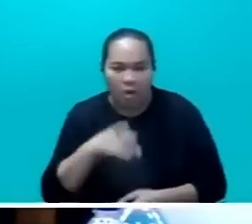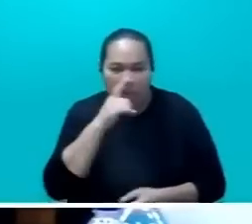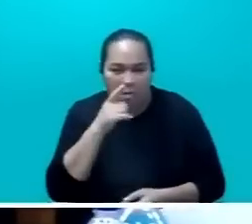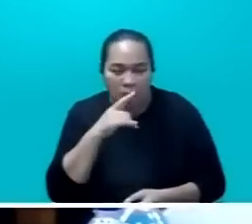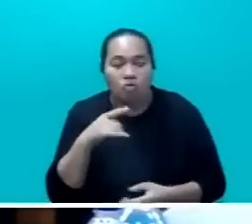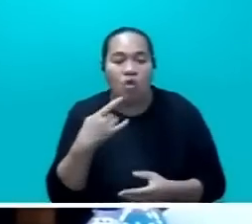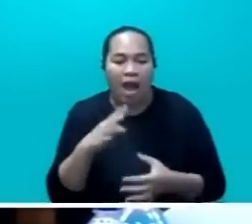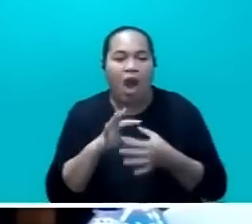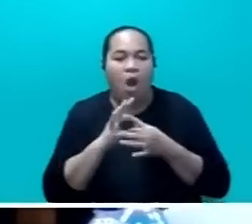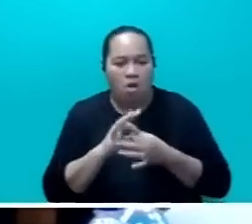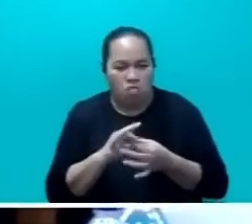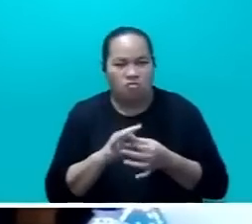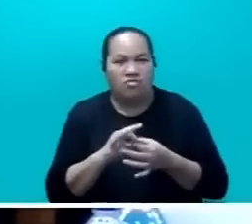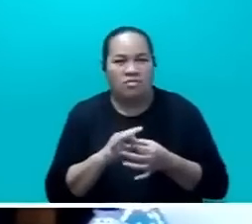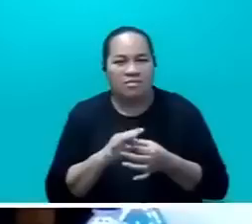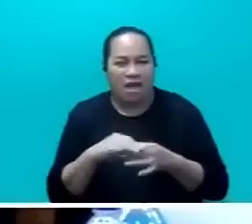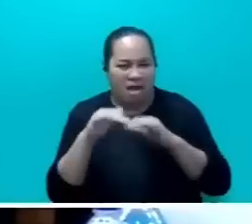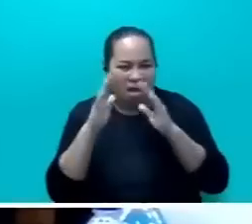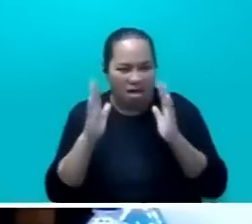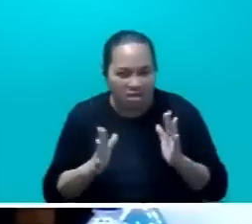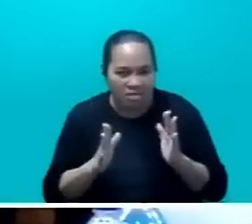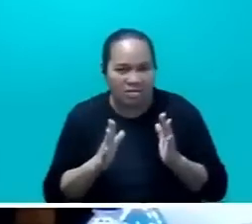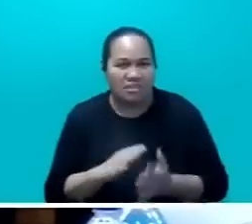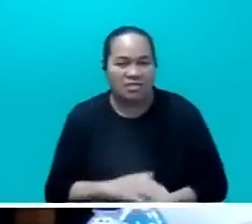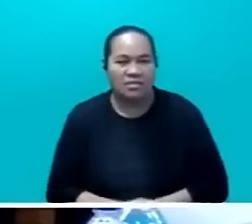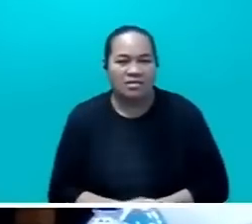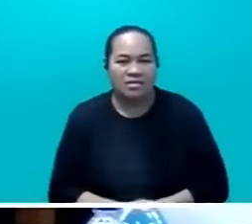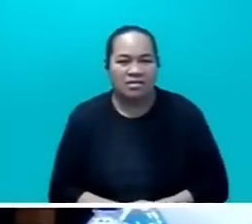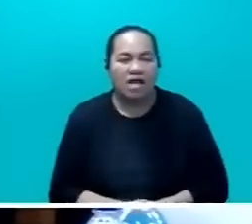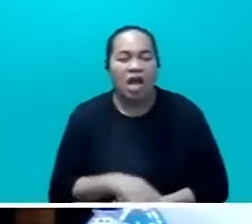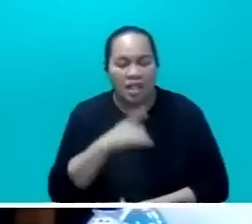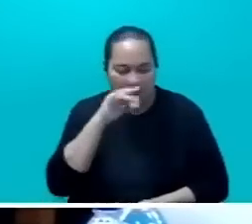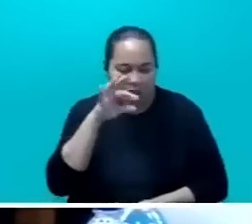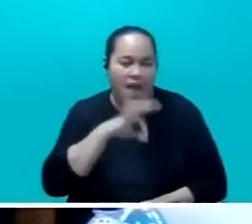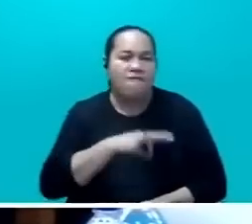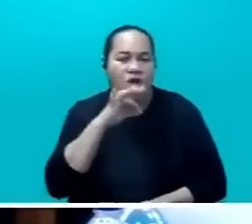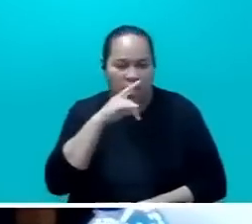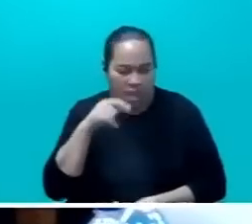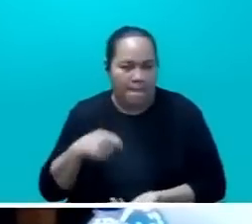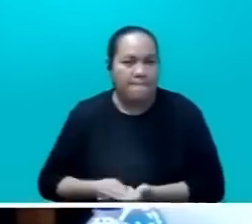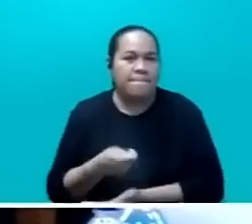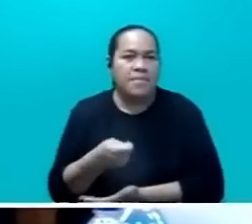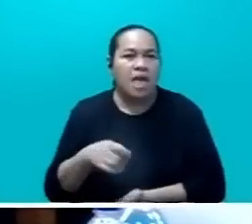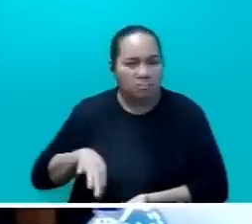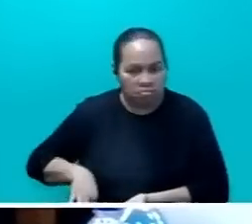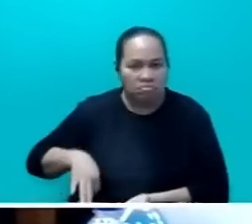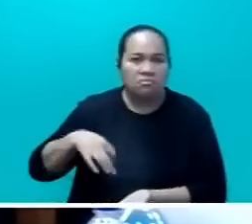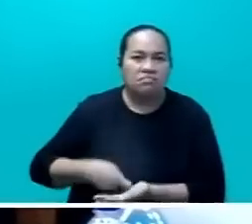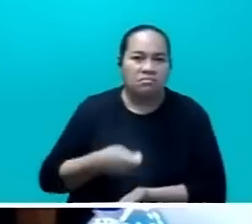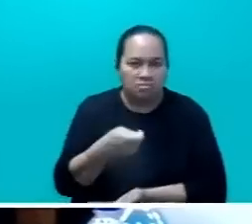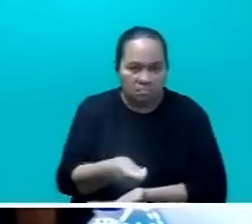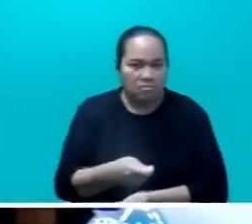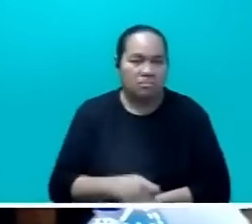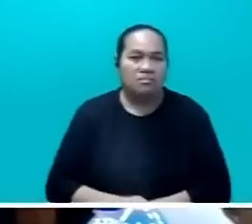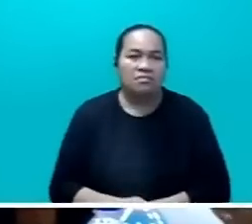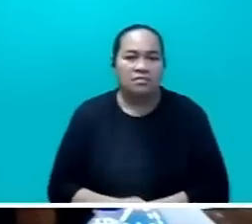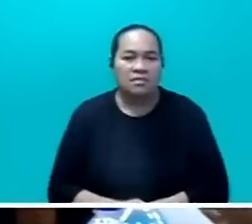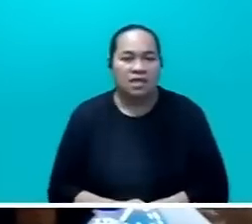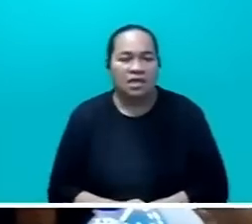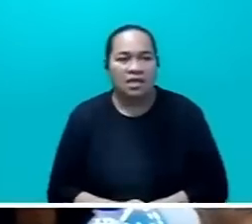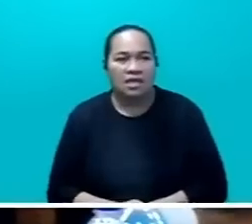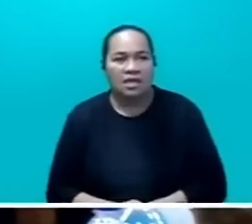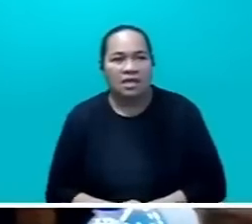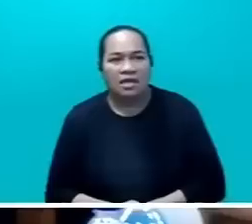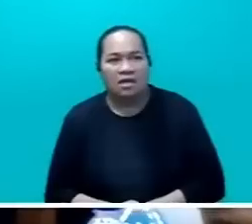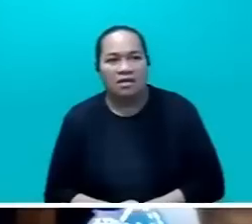residential owners. These are people who could afford to pay. So the capacity of